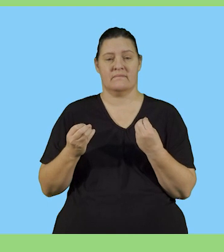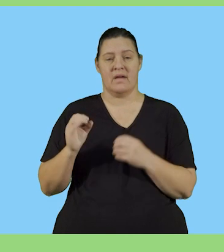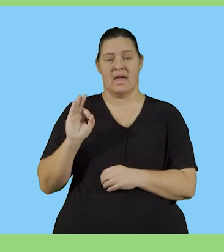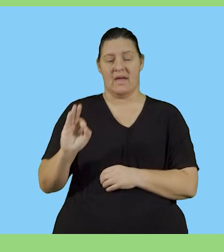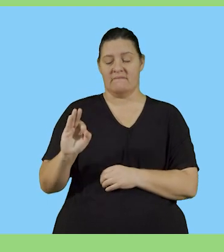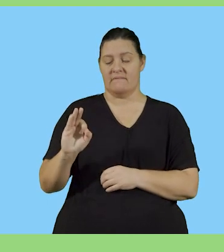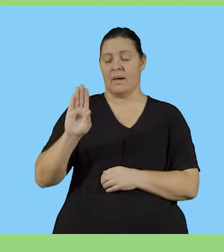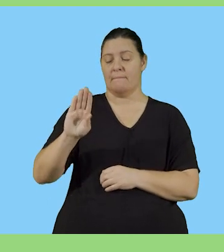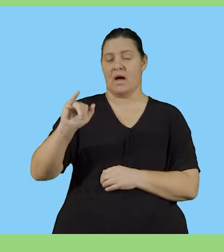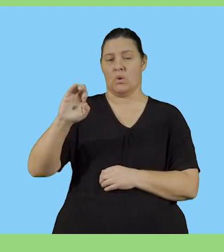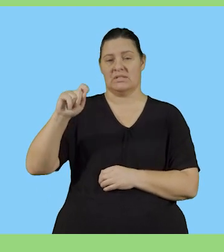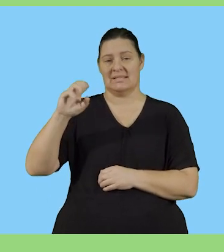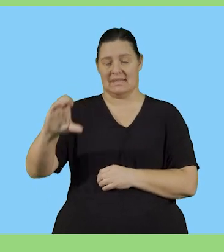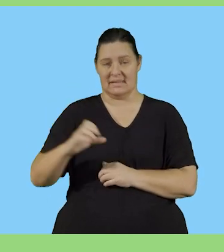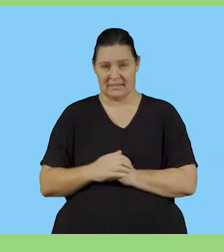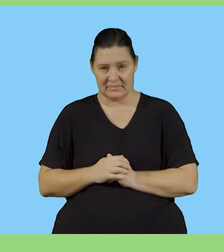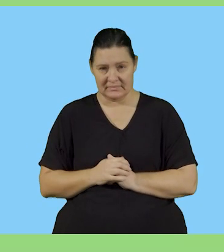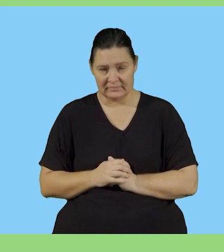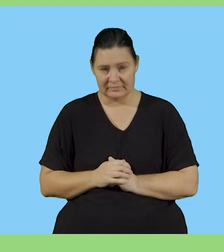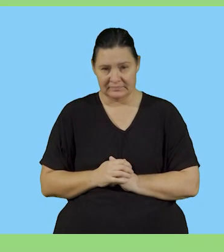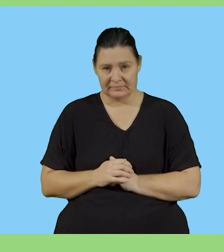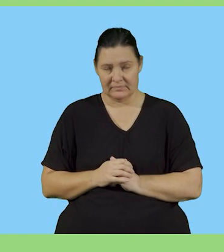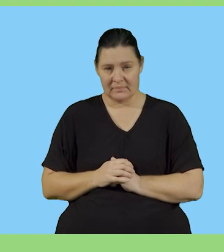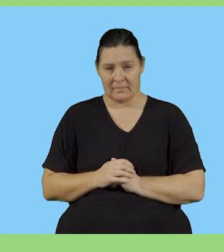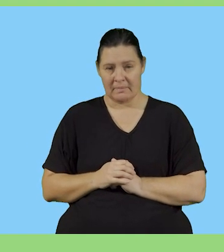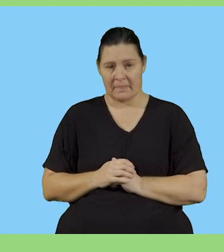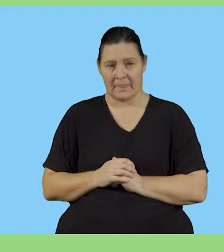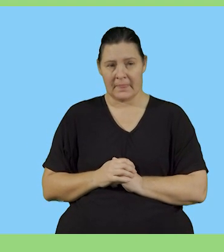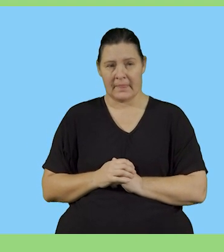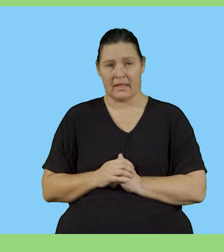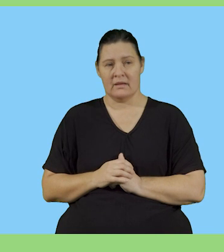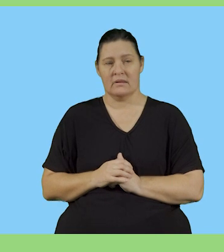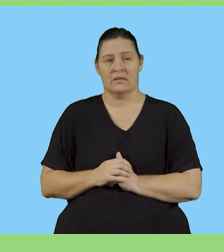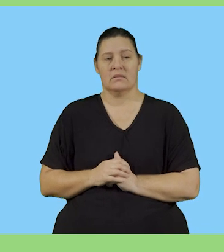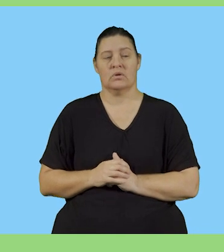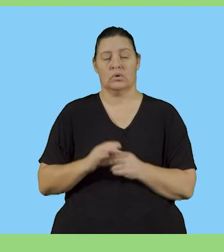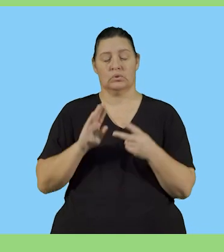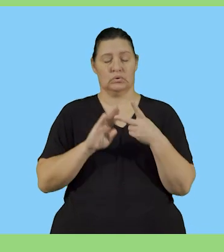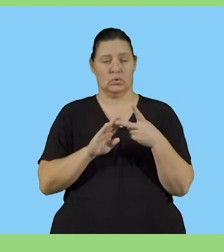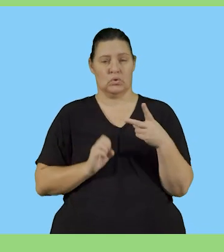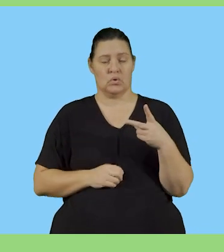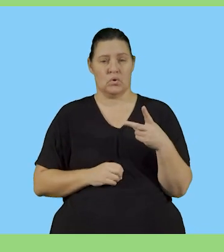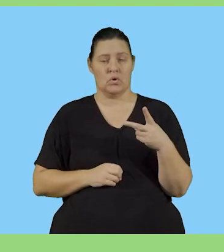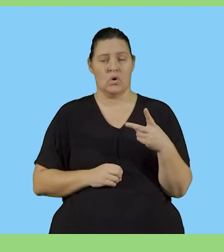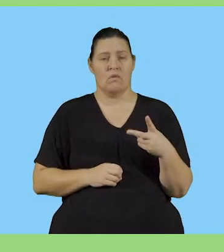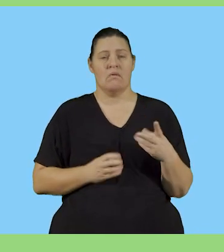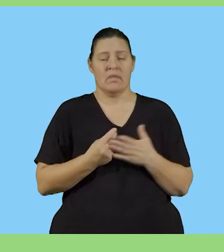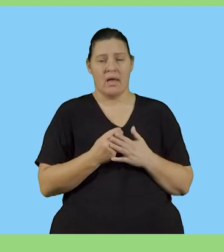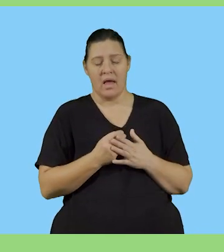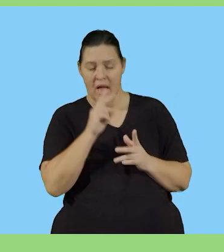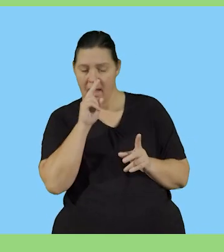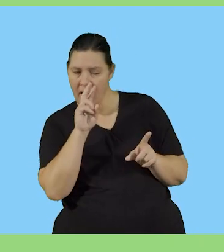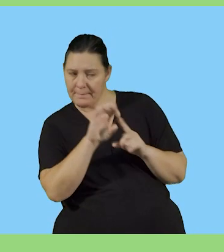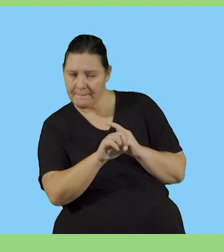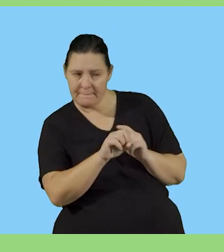F, which is biotic factors. Right, for number 2, it's organisms that